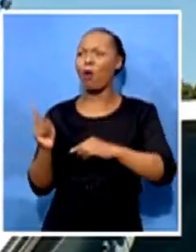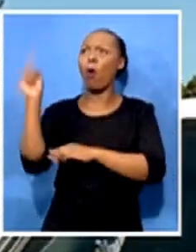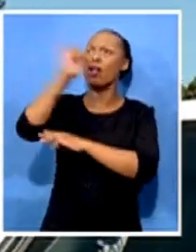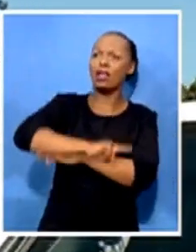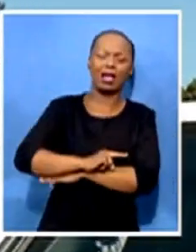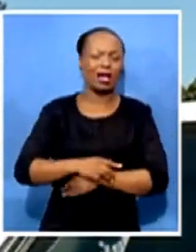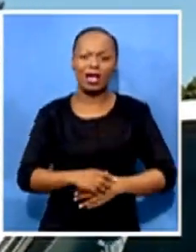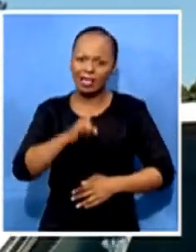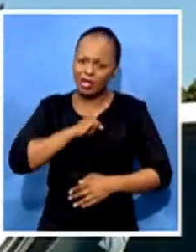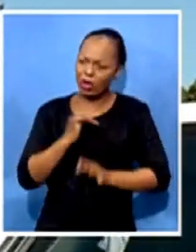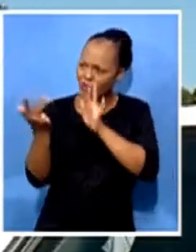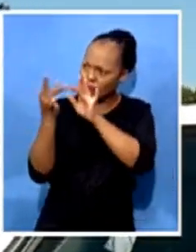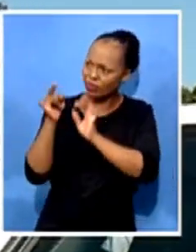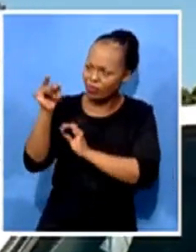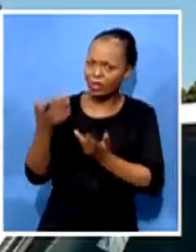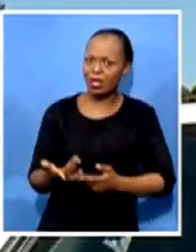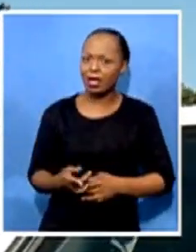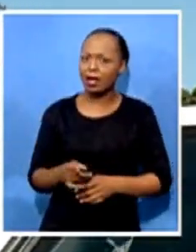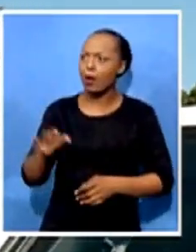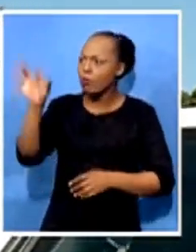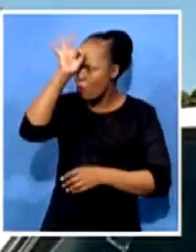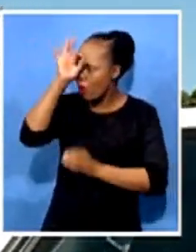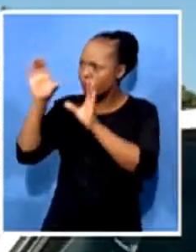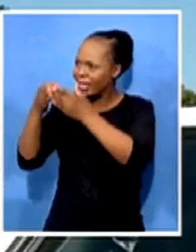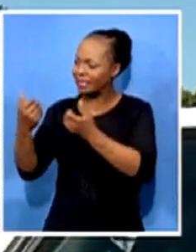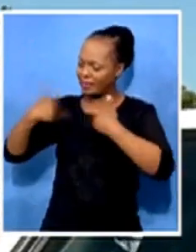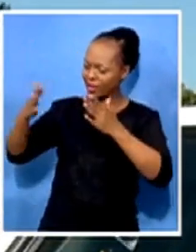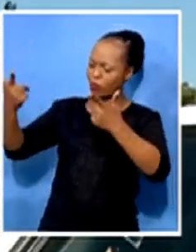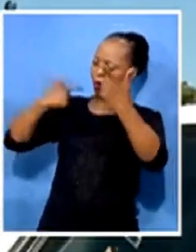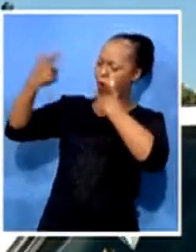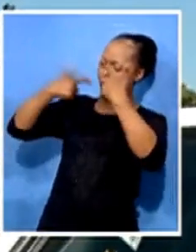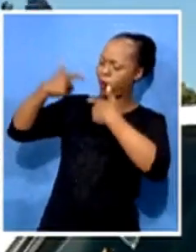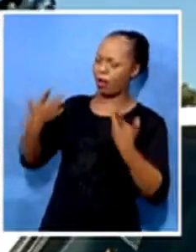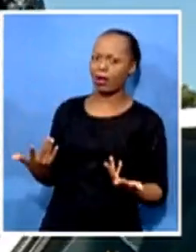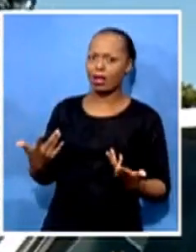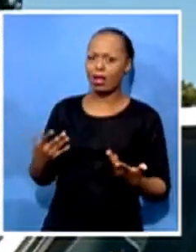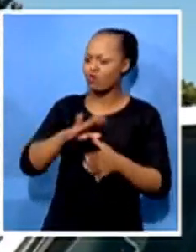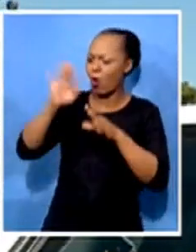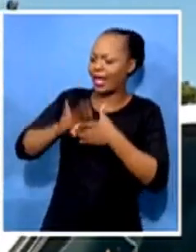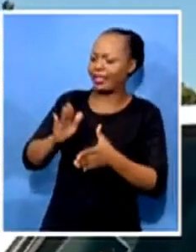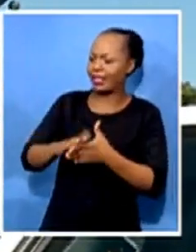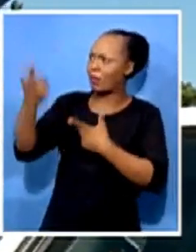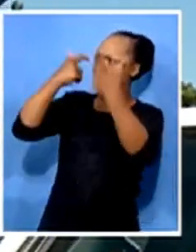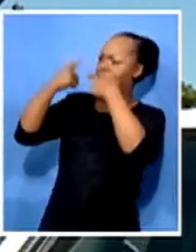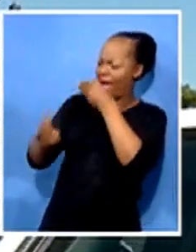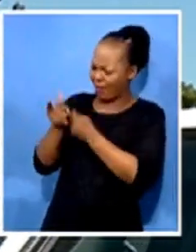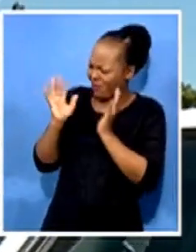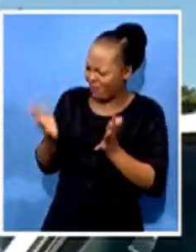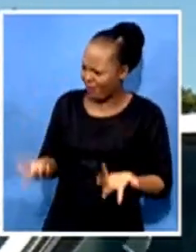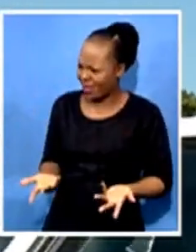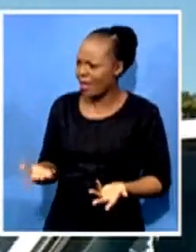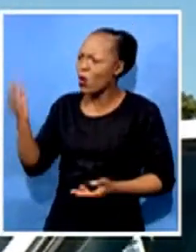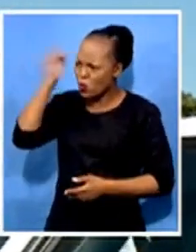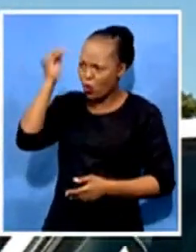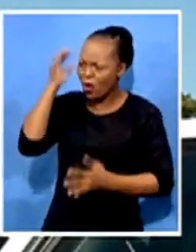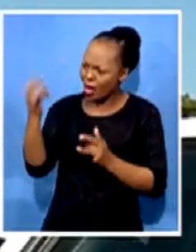at our people. No, sir. For no reason, because no, we agreed that you're going to assembly. No, it has happened. And well, that's why we're engaging you to say, let's try